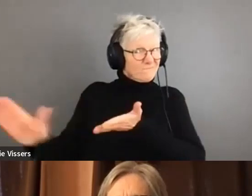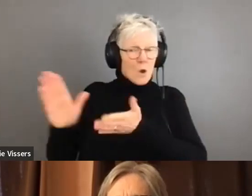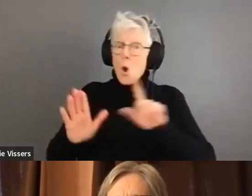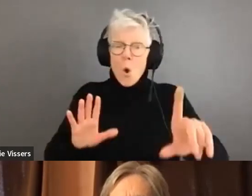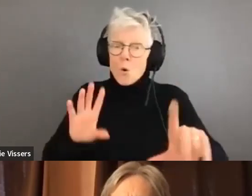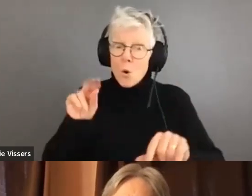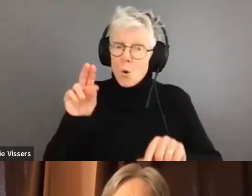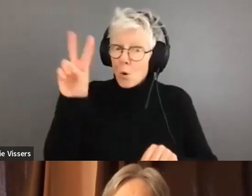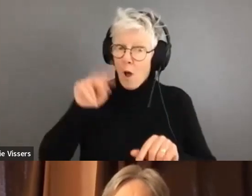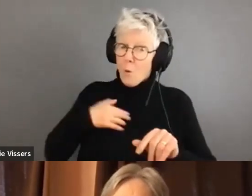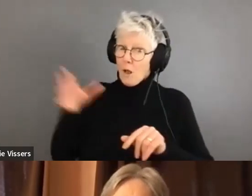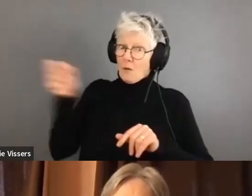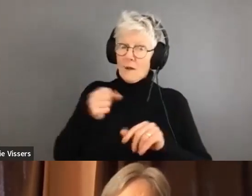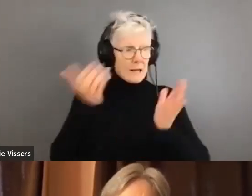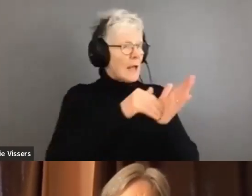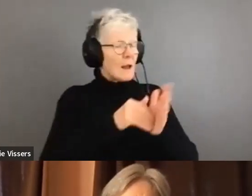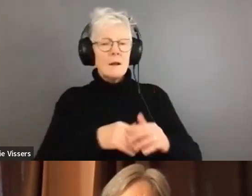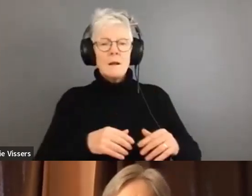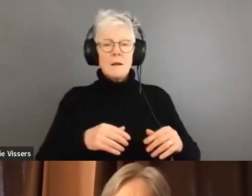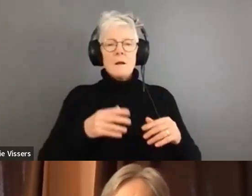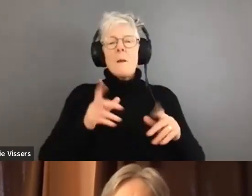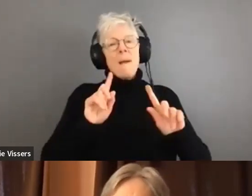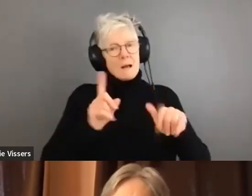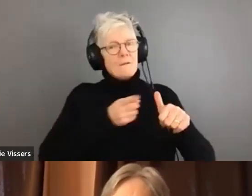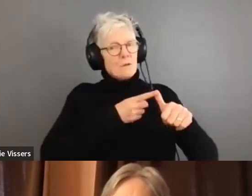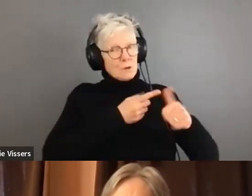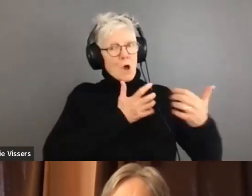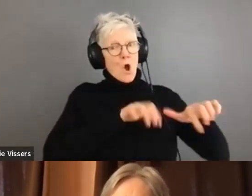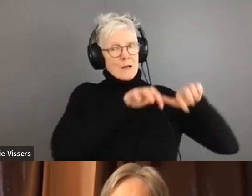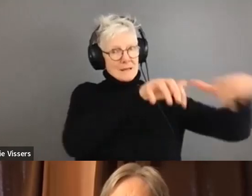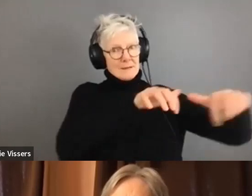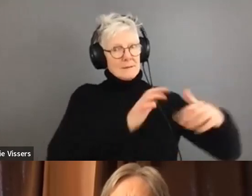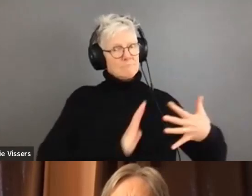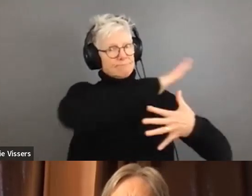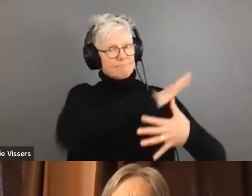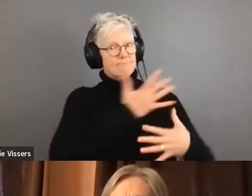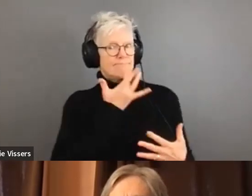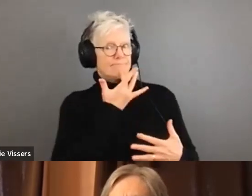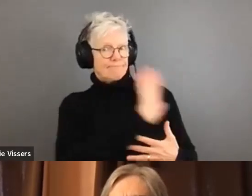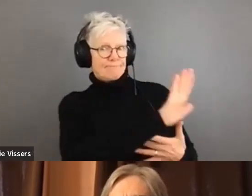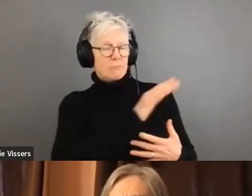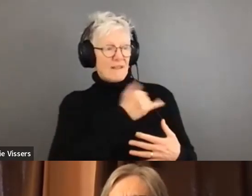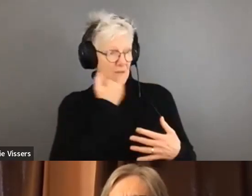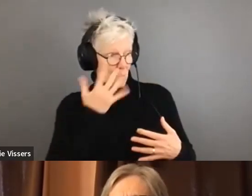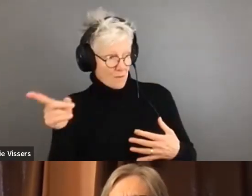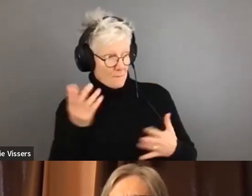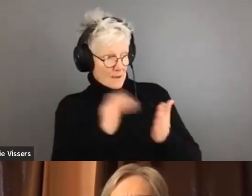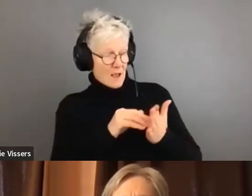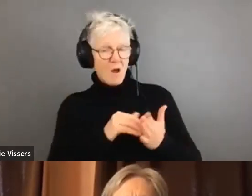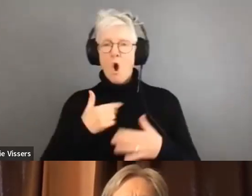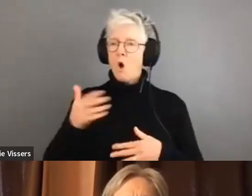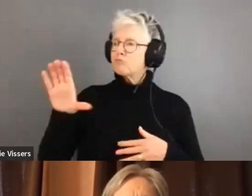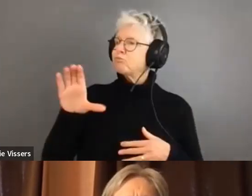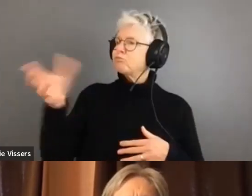Absolutely. Like right now, I'm serving my audience first. So if they tell me they want someone from, I'll go after them to have